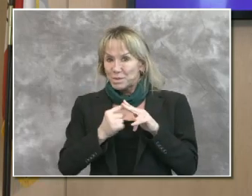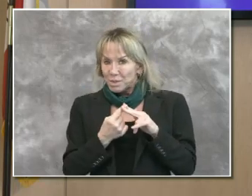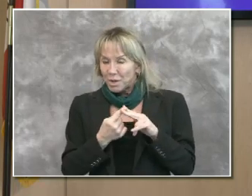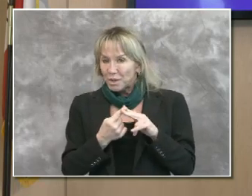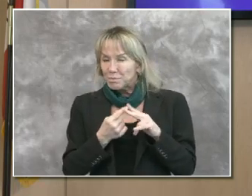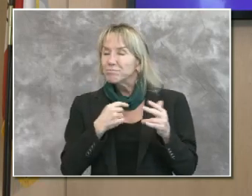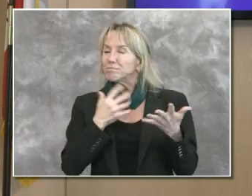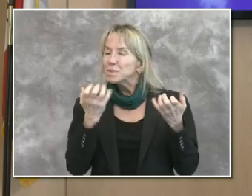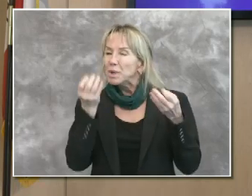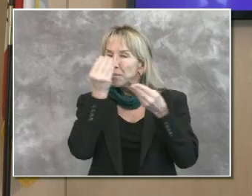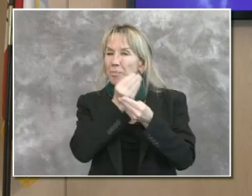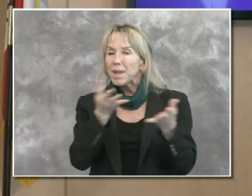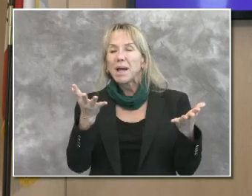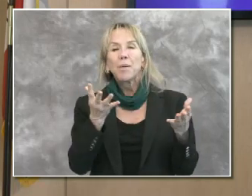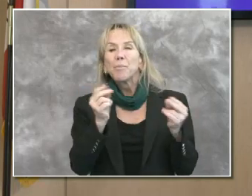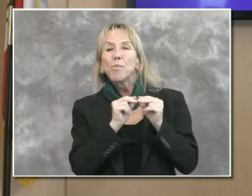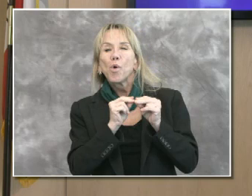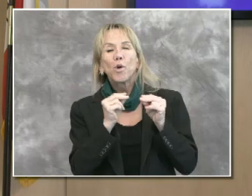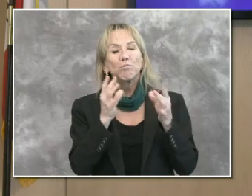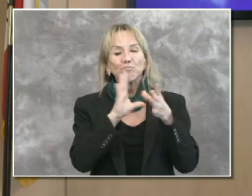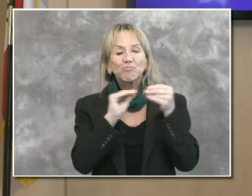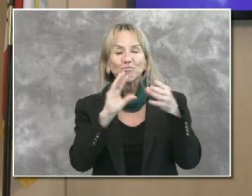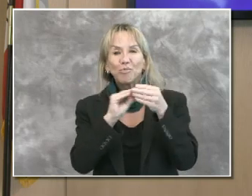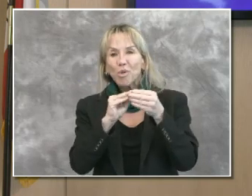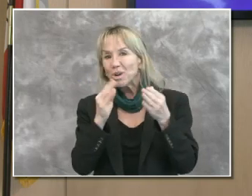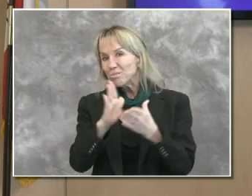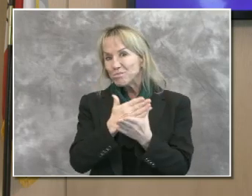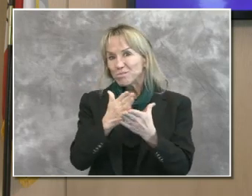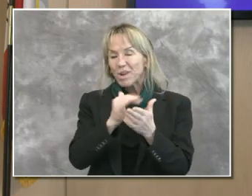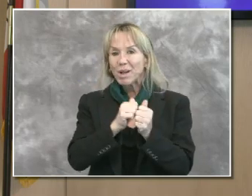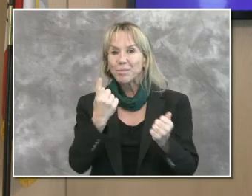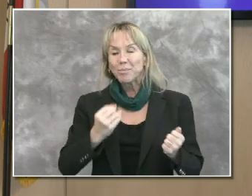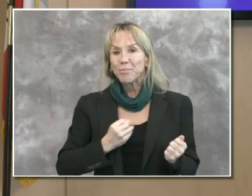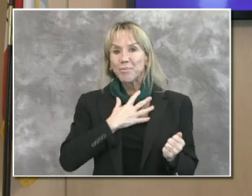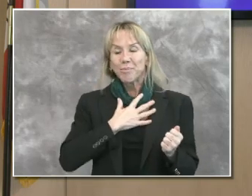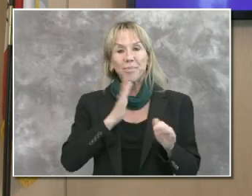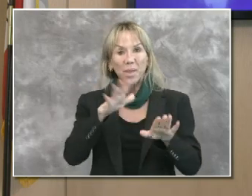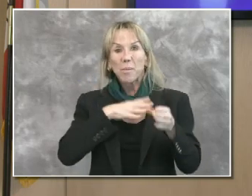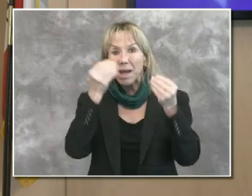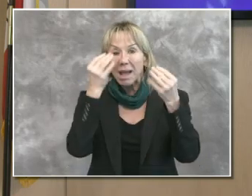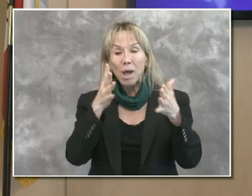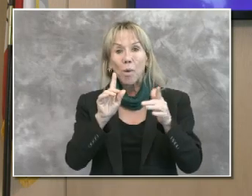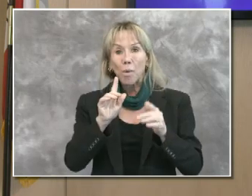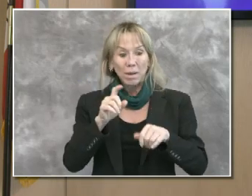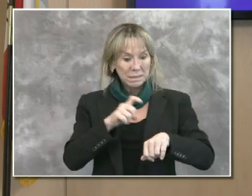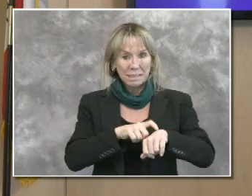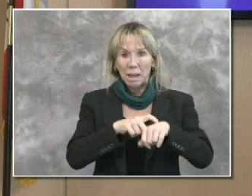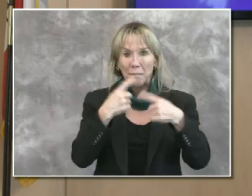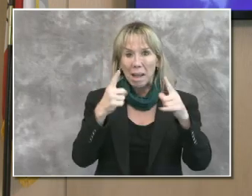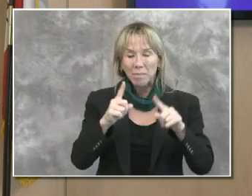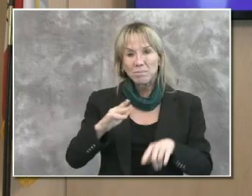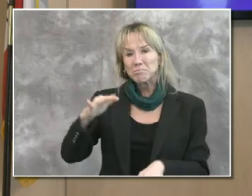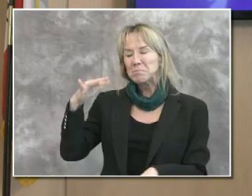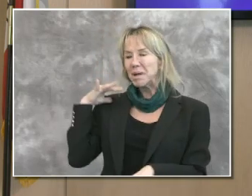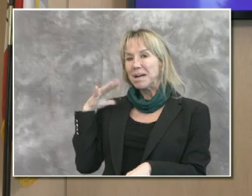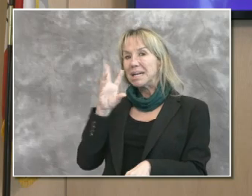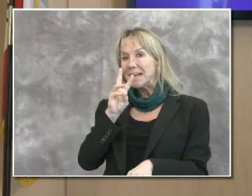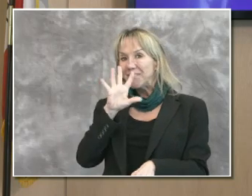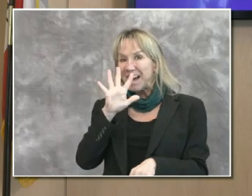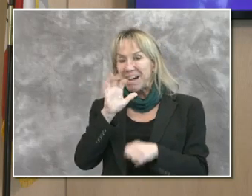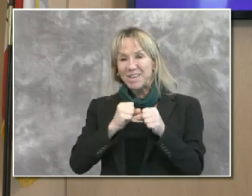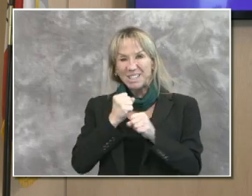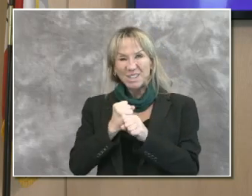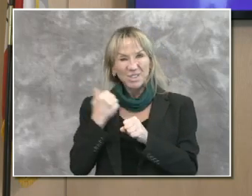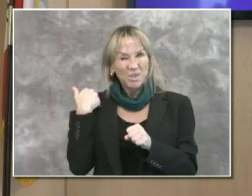of an inspiration for all of us. It's about something that happened 65 years ago. In fact, San Diego made